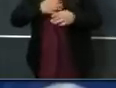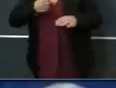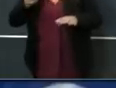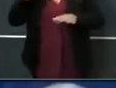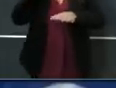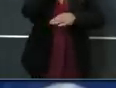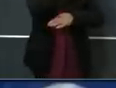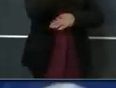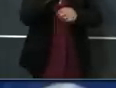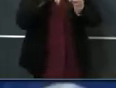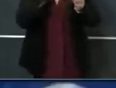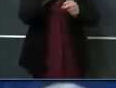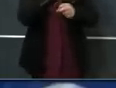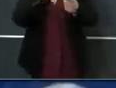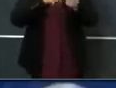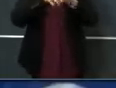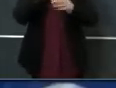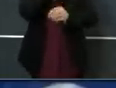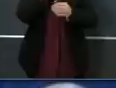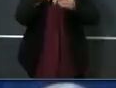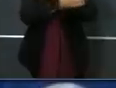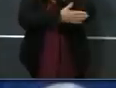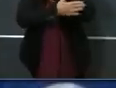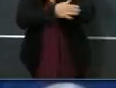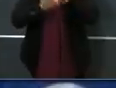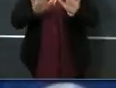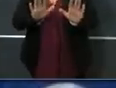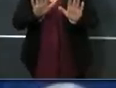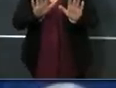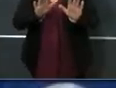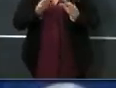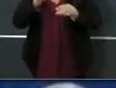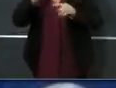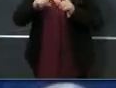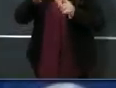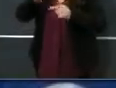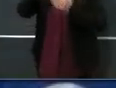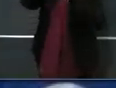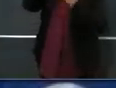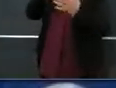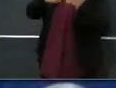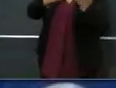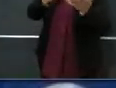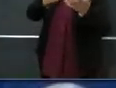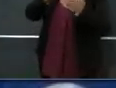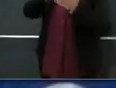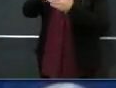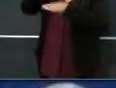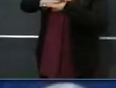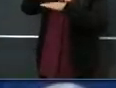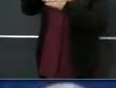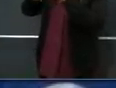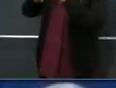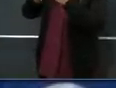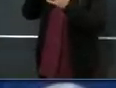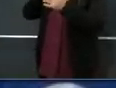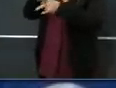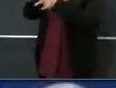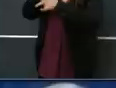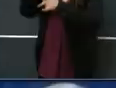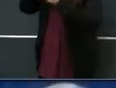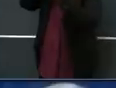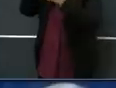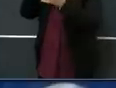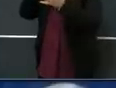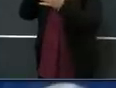the framework. That information is available on that site, and we will update it in real time, more specifically about